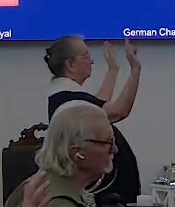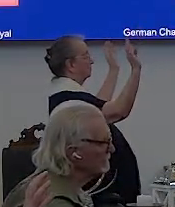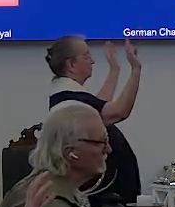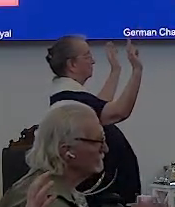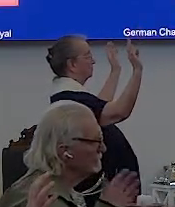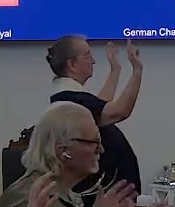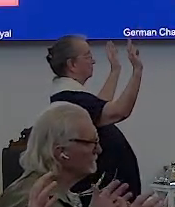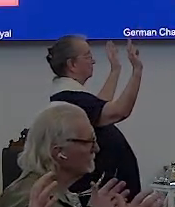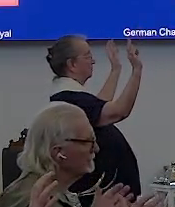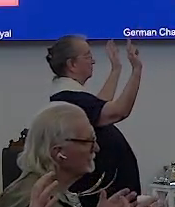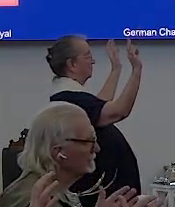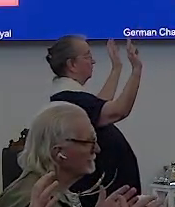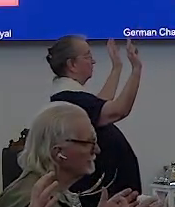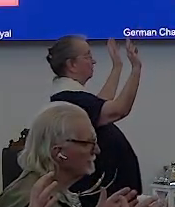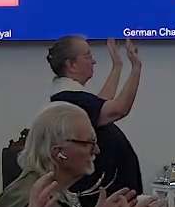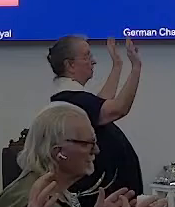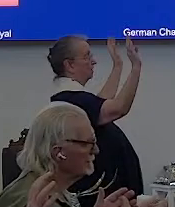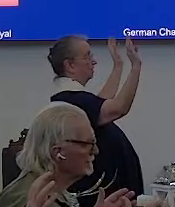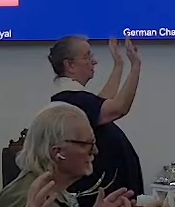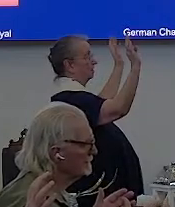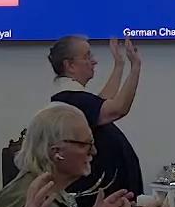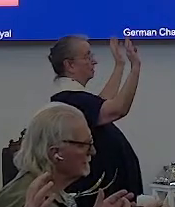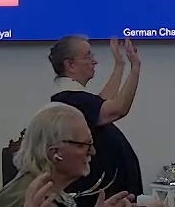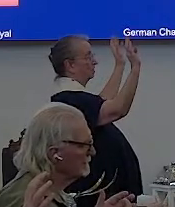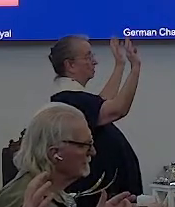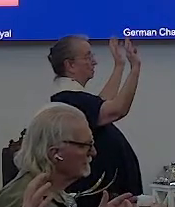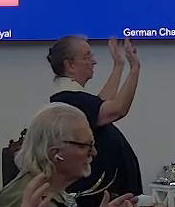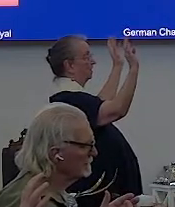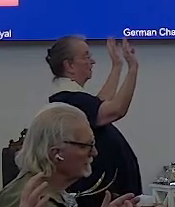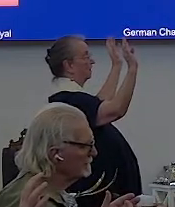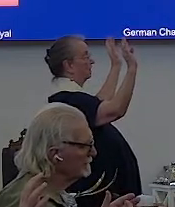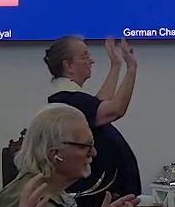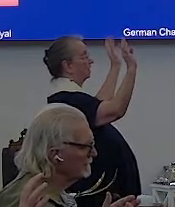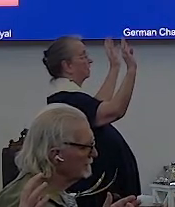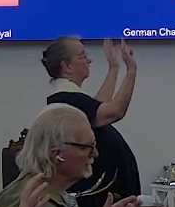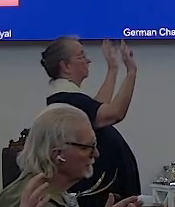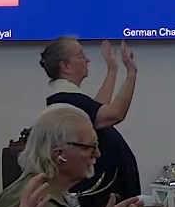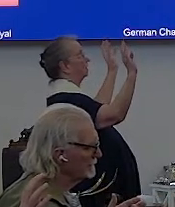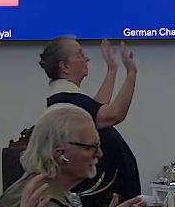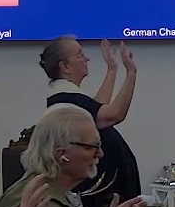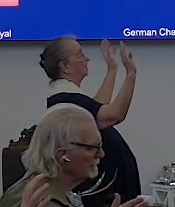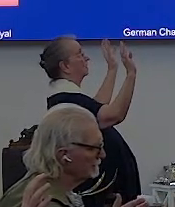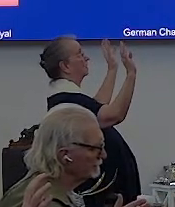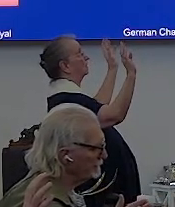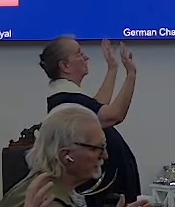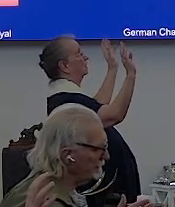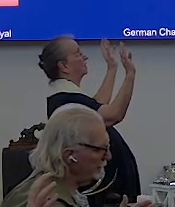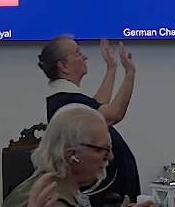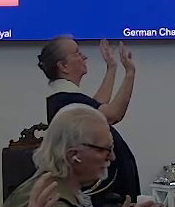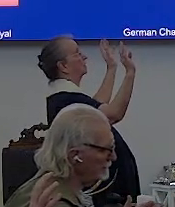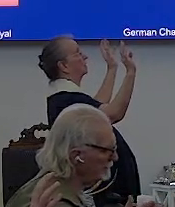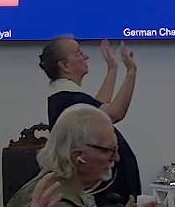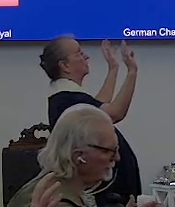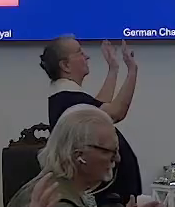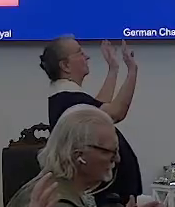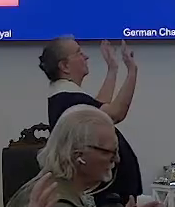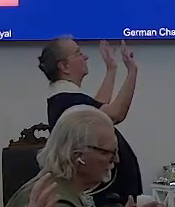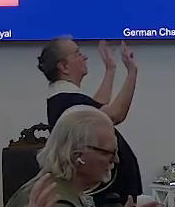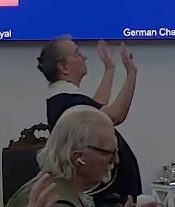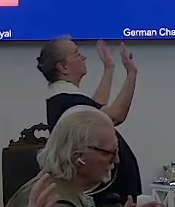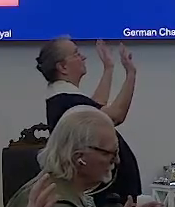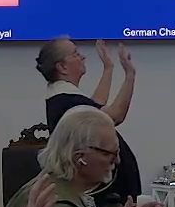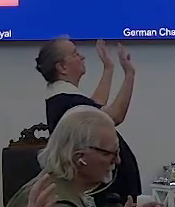Water, flow and carry us with gentle waves, giving us comfort and the emotional